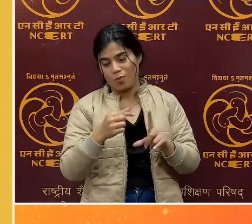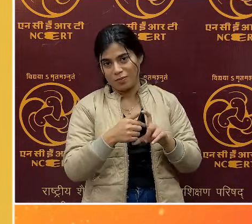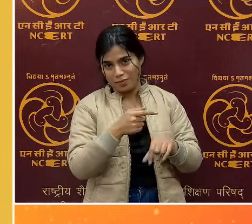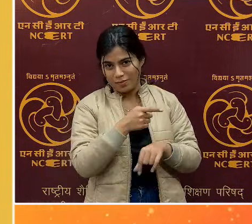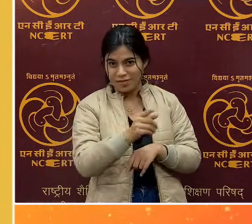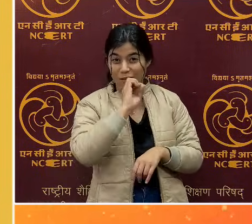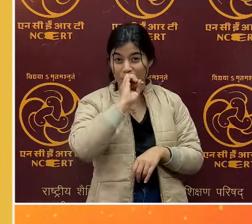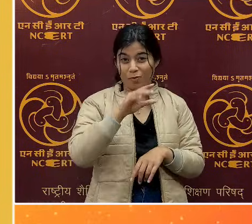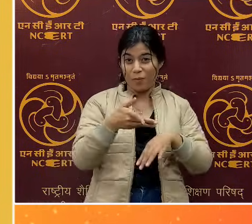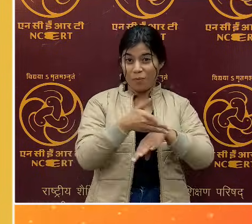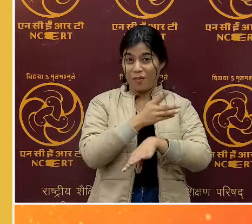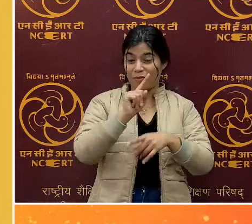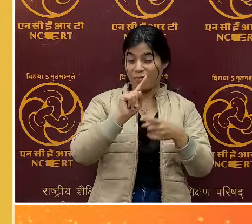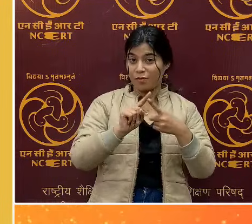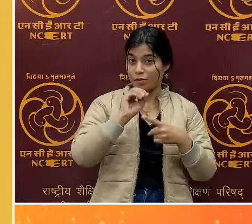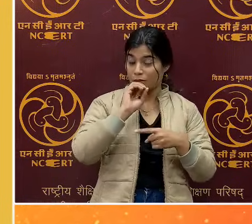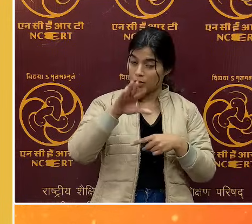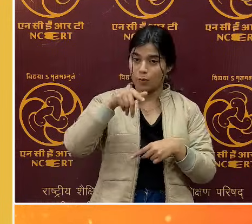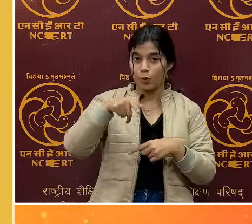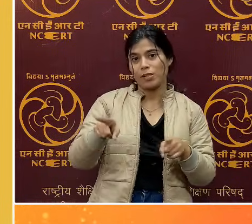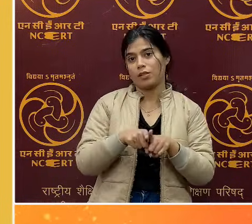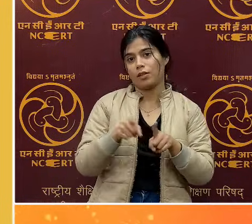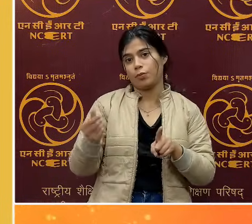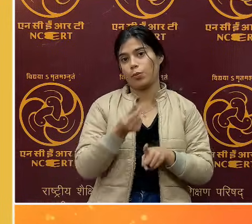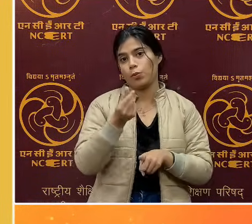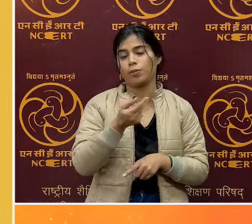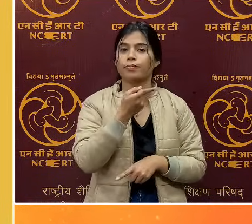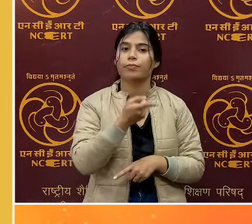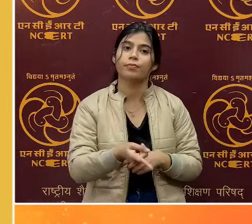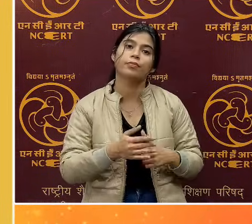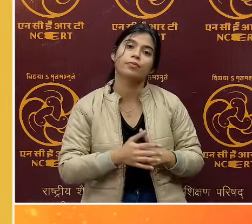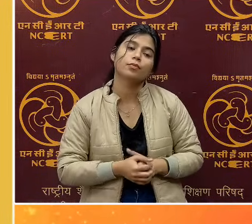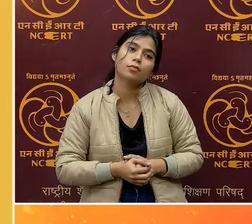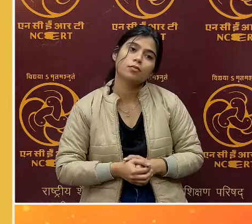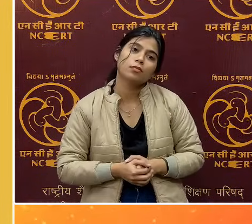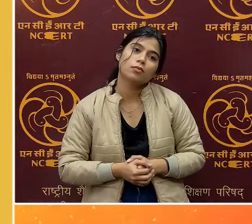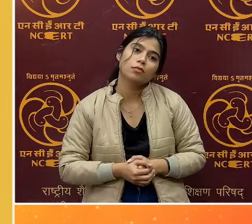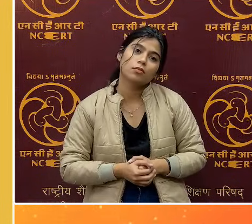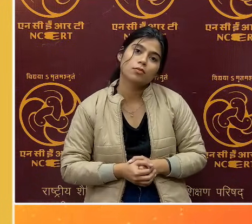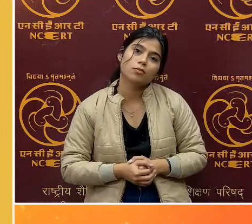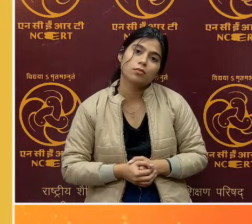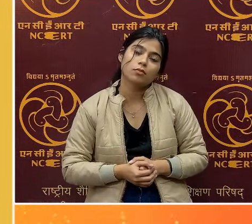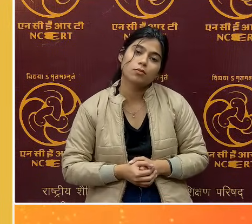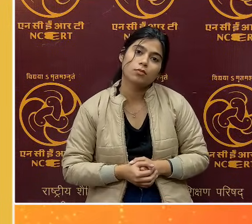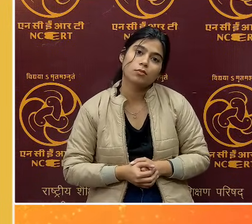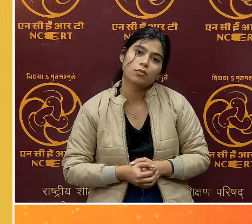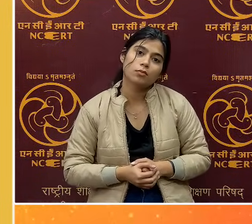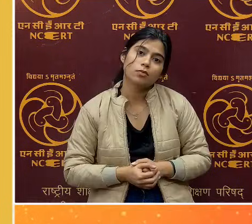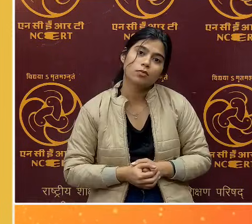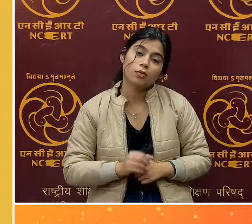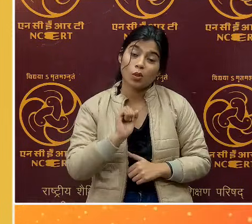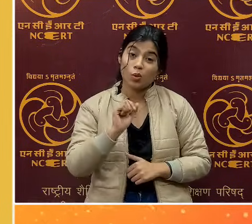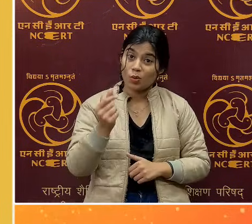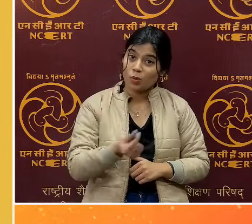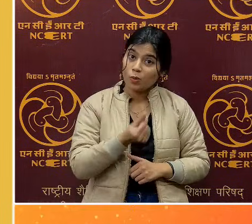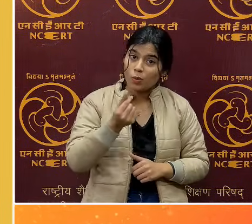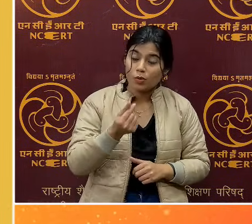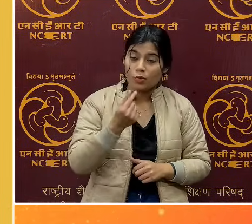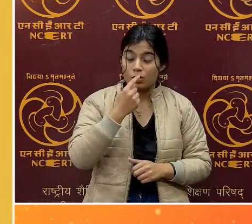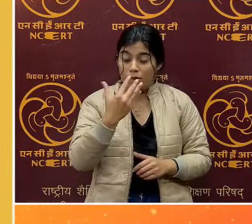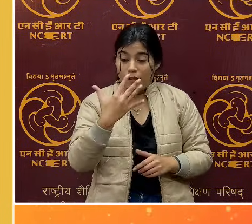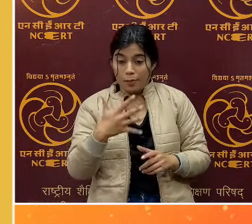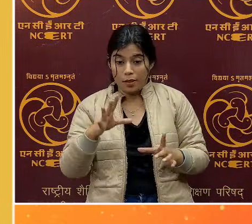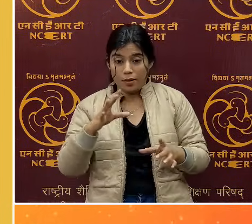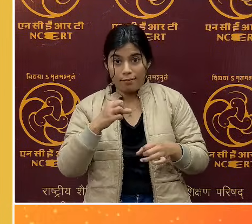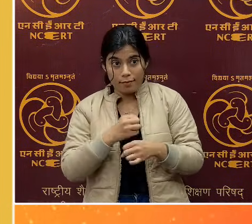same concepts and they build on several designs. Yes, right. So it is not So only they getting also use used these for mirrors, the playing right?